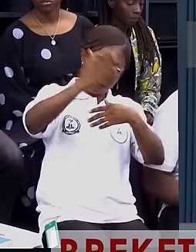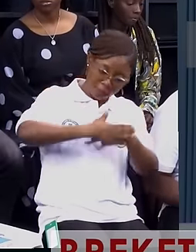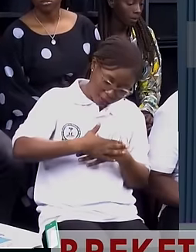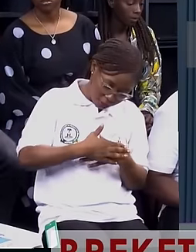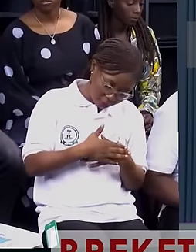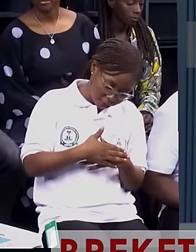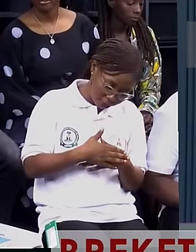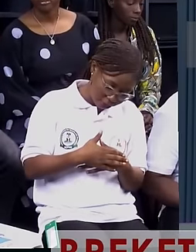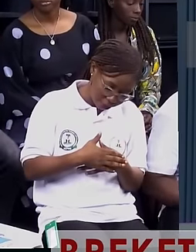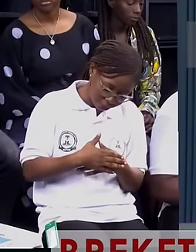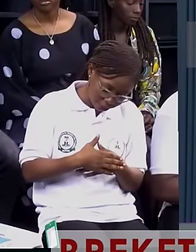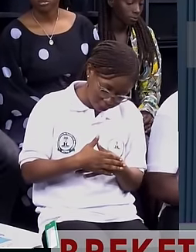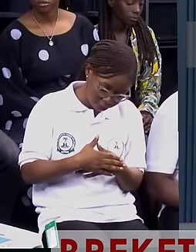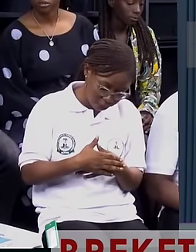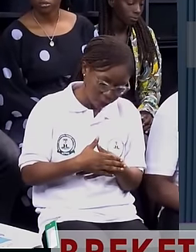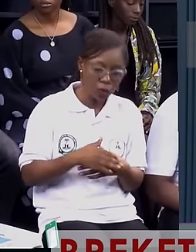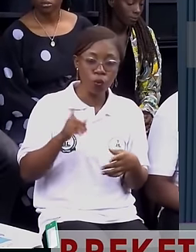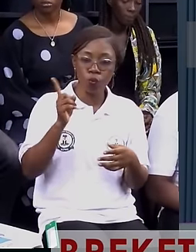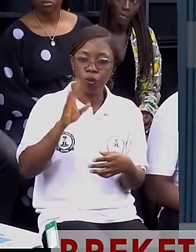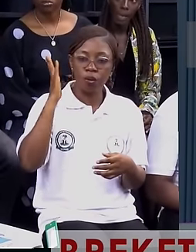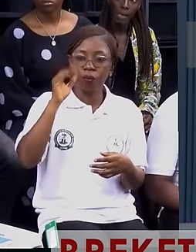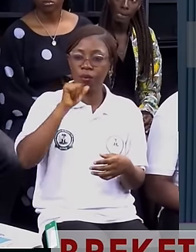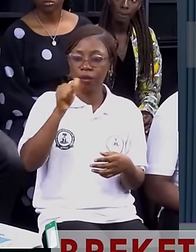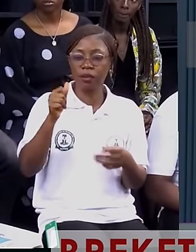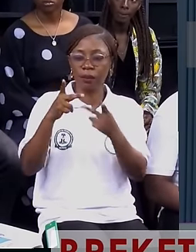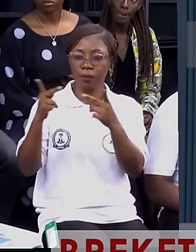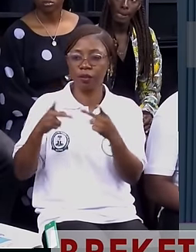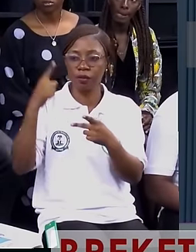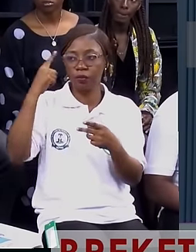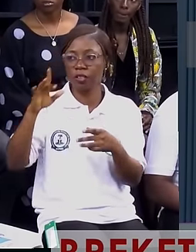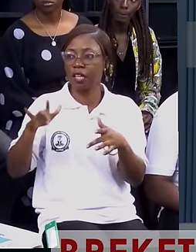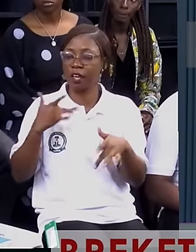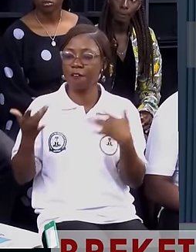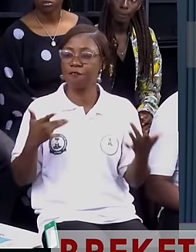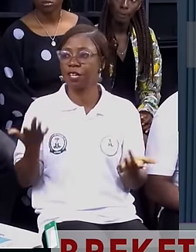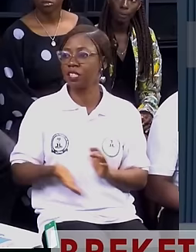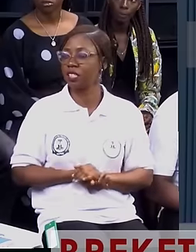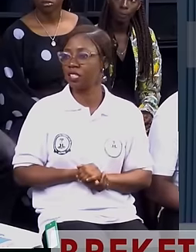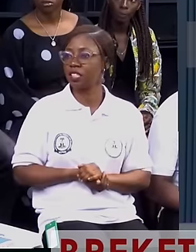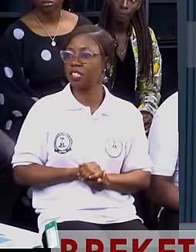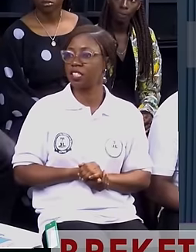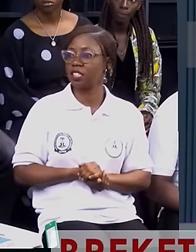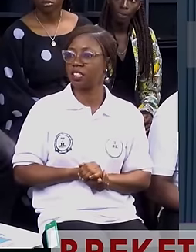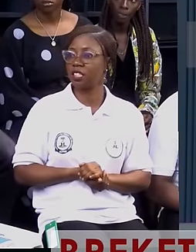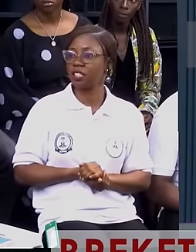they tell you, say, go be the venue of the event. Okay, they don't tell you the venue.